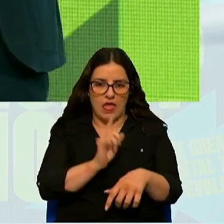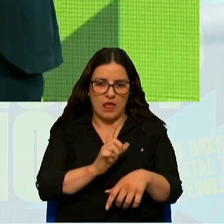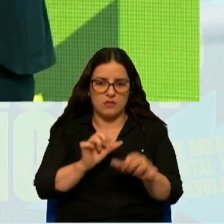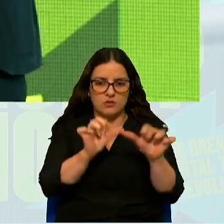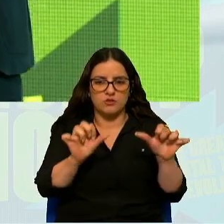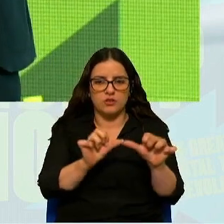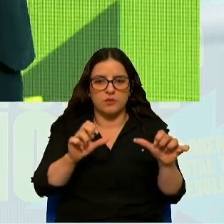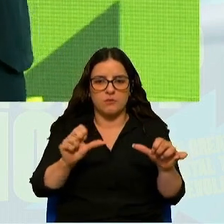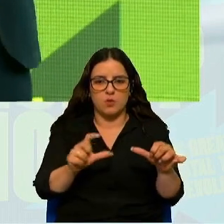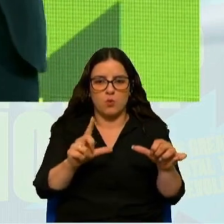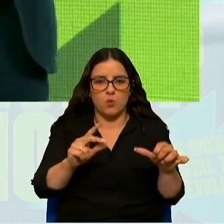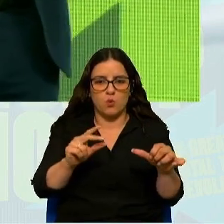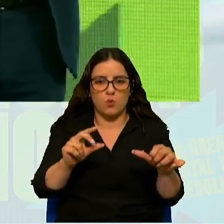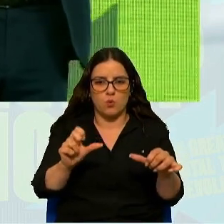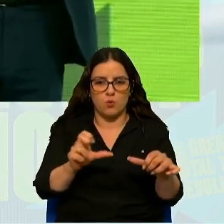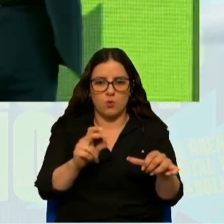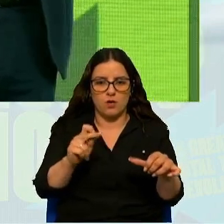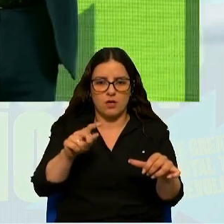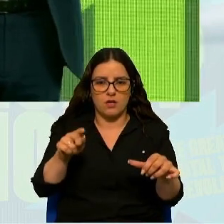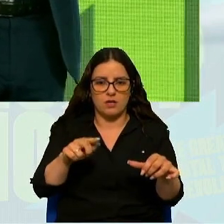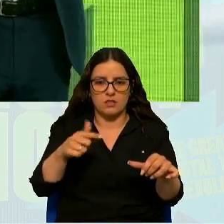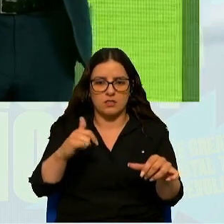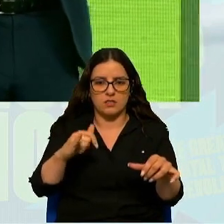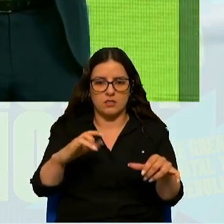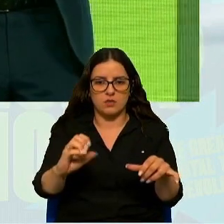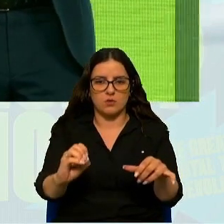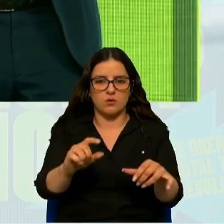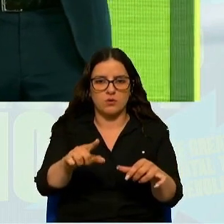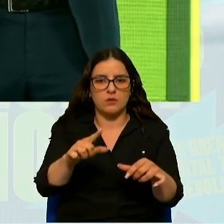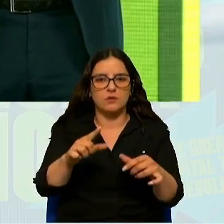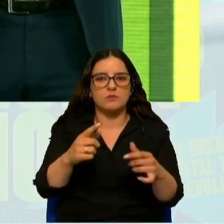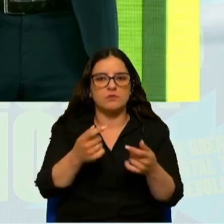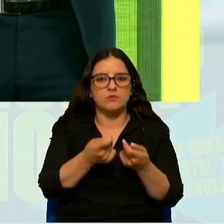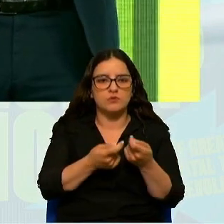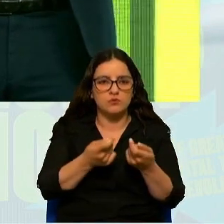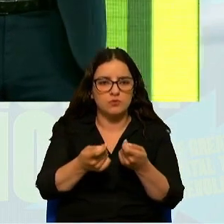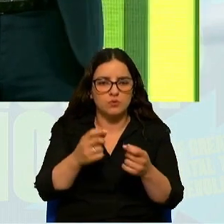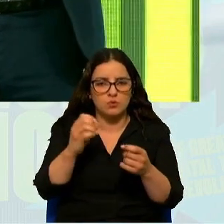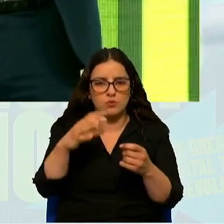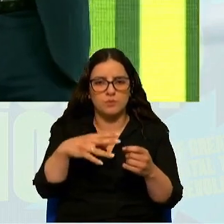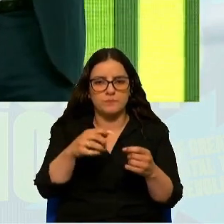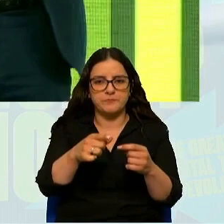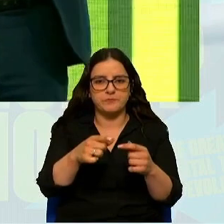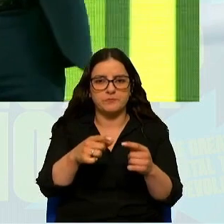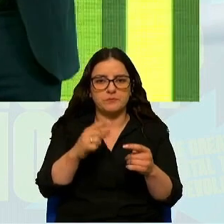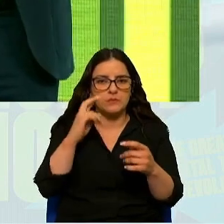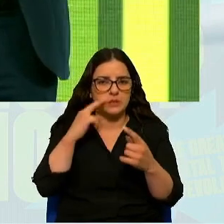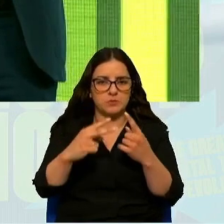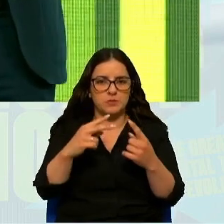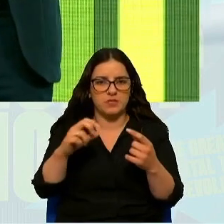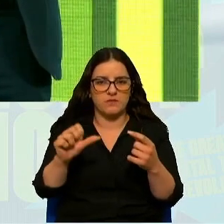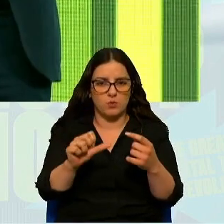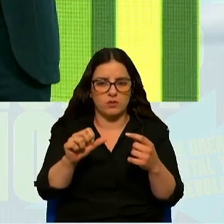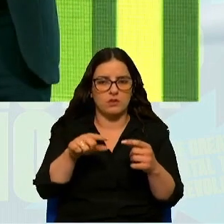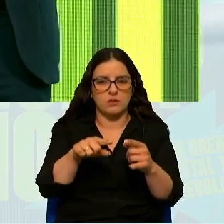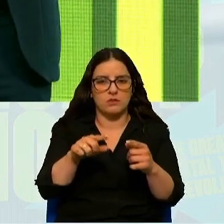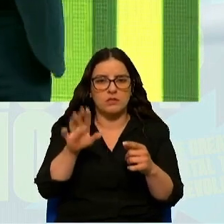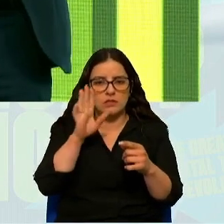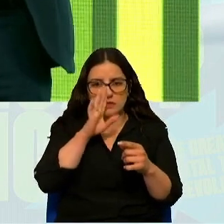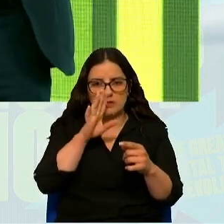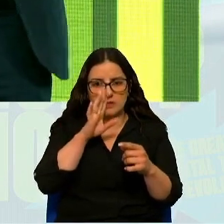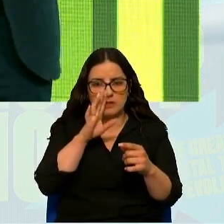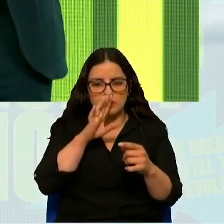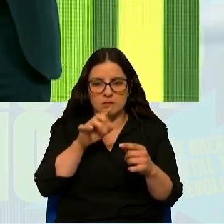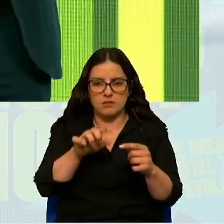particles. And what is the peculiarity of a light particle from a quantum theory? If